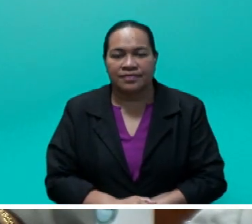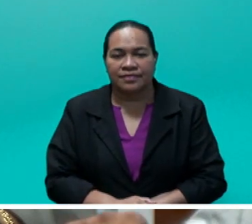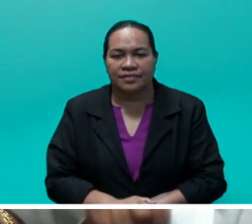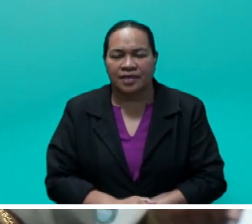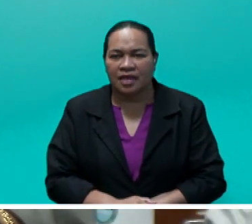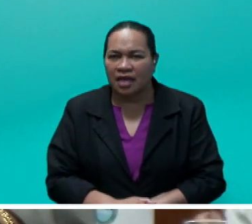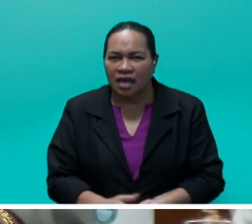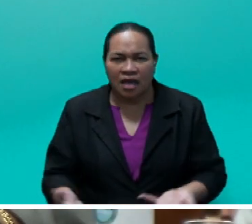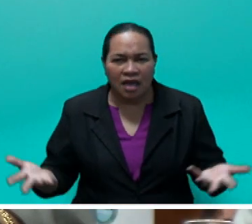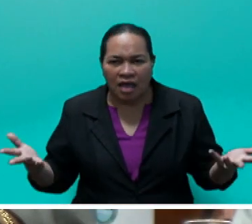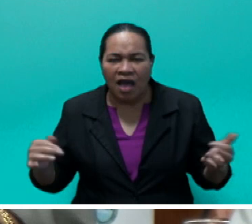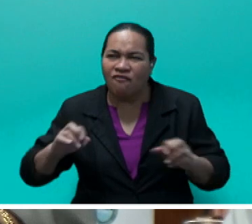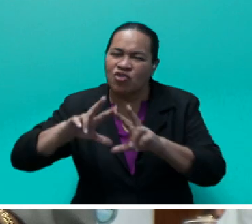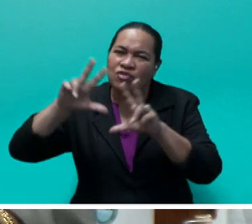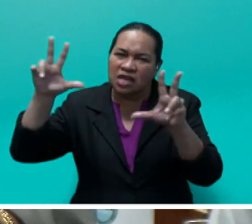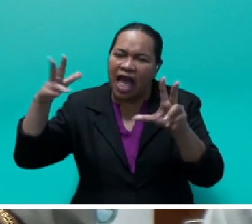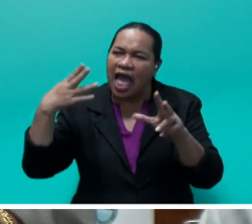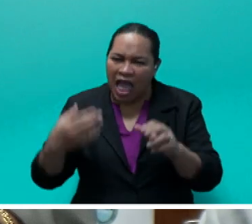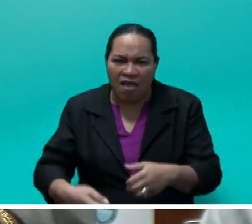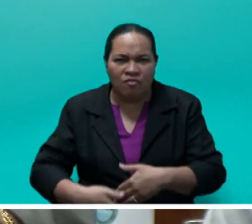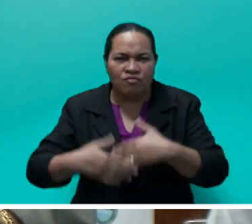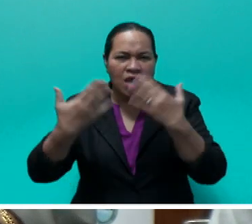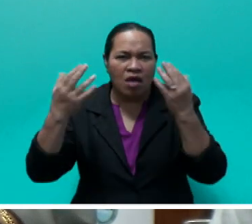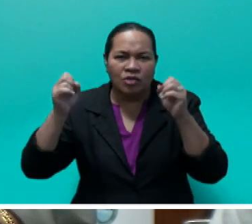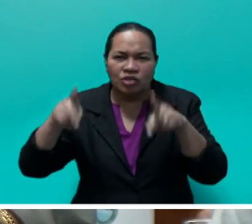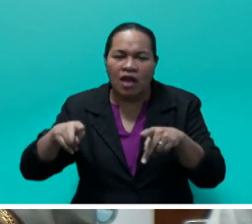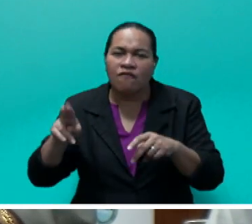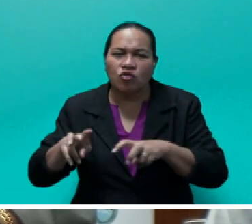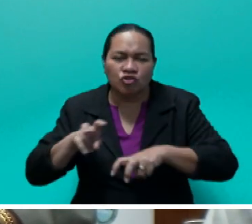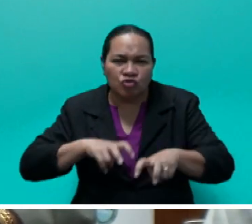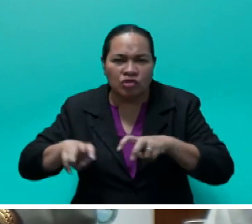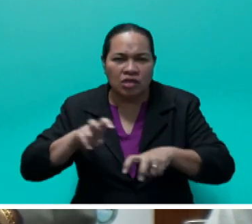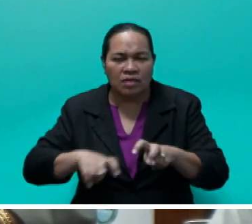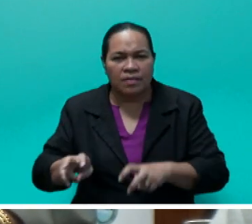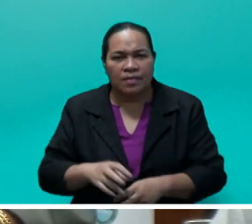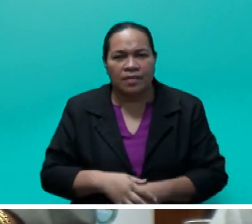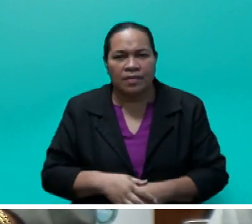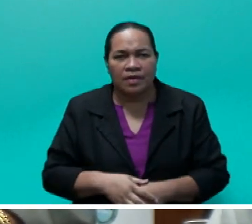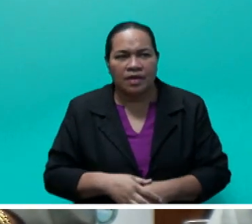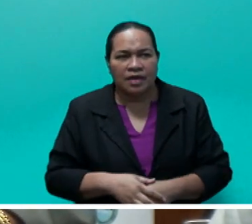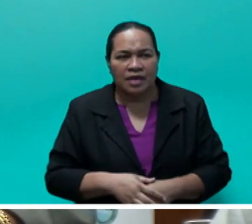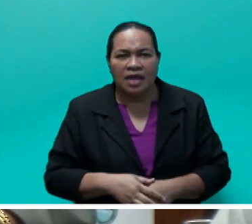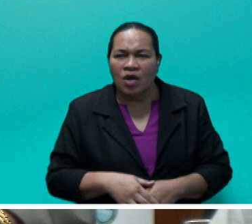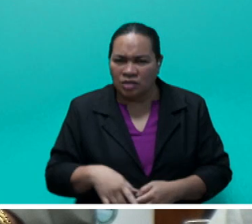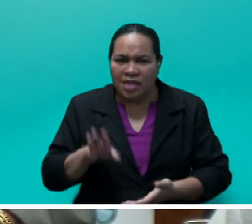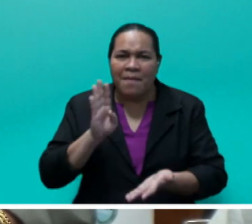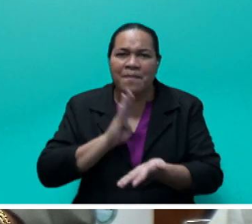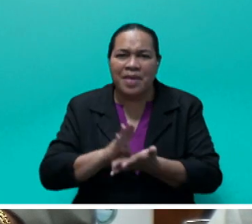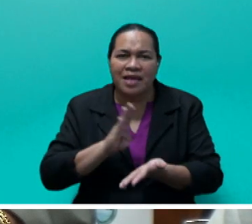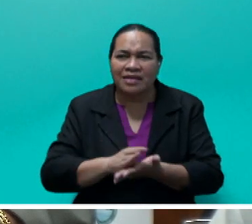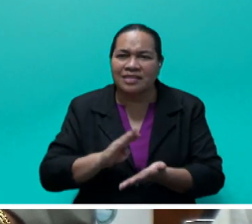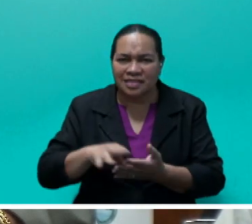Honourable Speaker, Vanuatu has huge potential for tourism, Exactly. and so it increase its share of the billions in